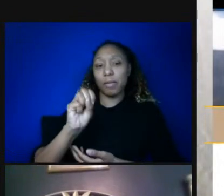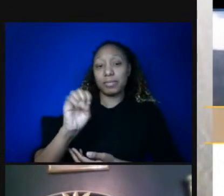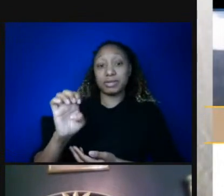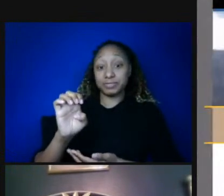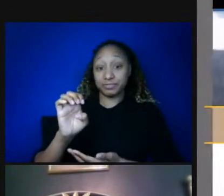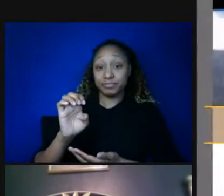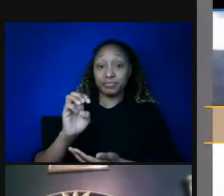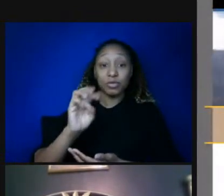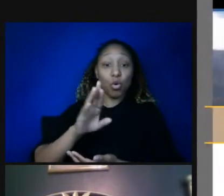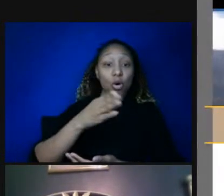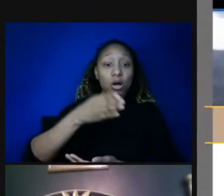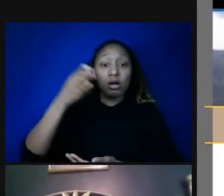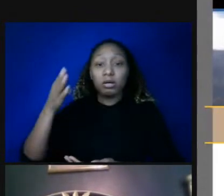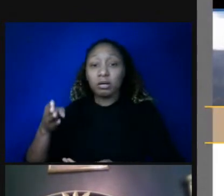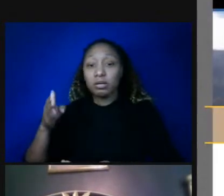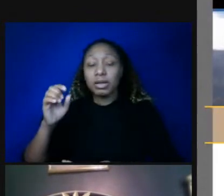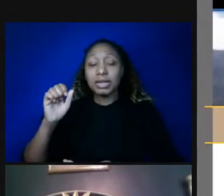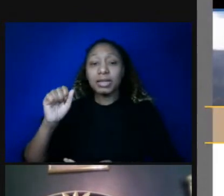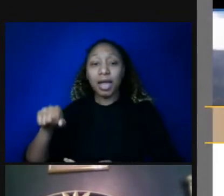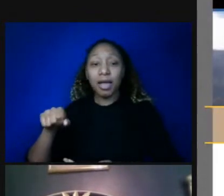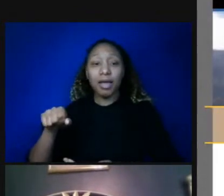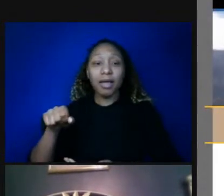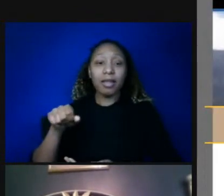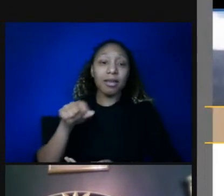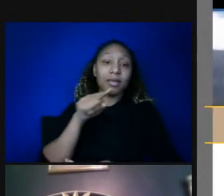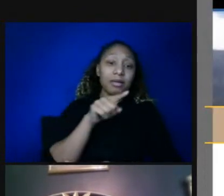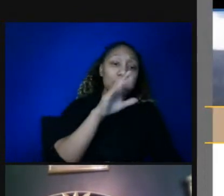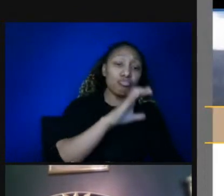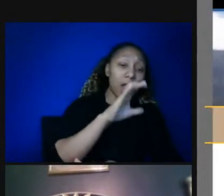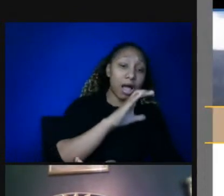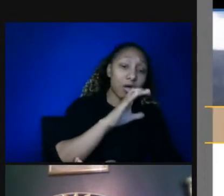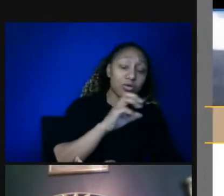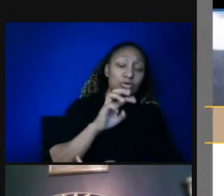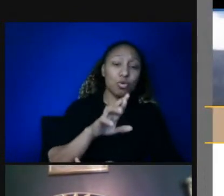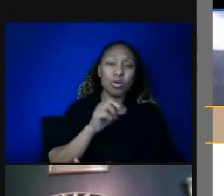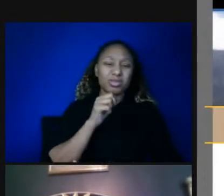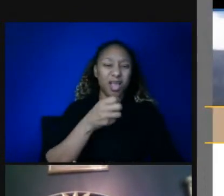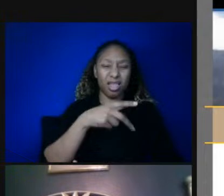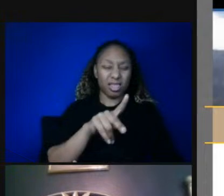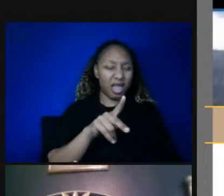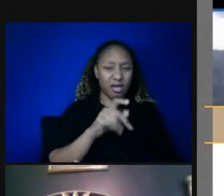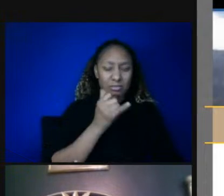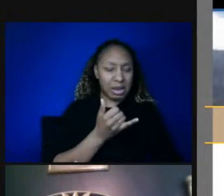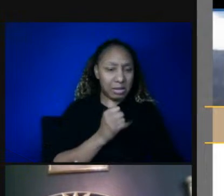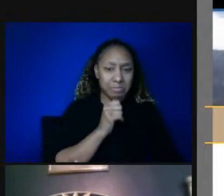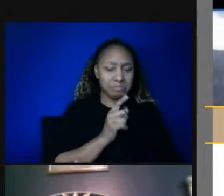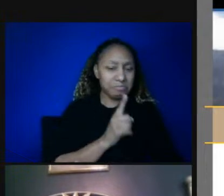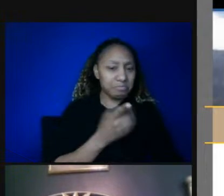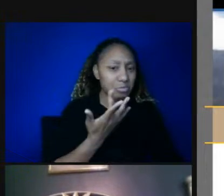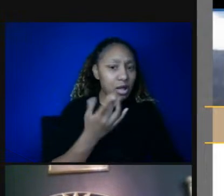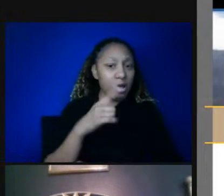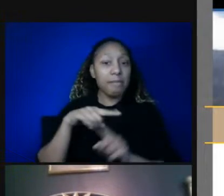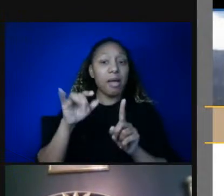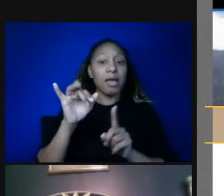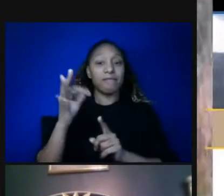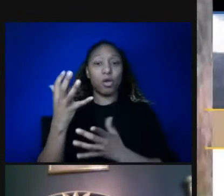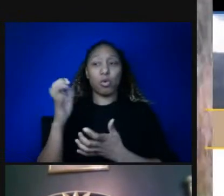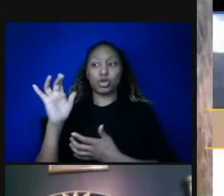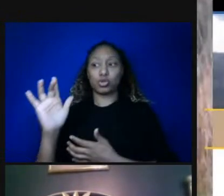Or I want to go to, if I want to go to browse, which not allowing me to do that right now. But if I want to go to